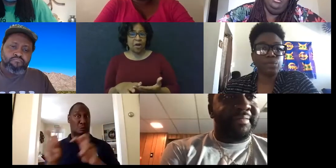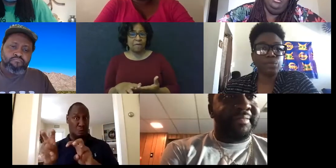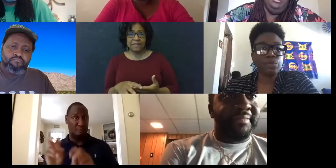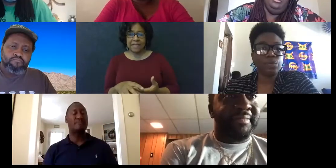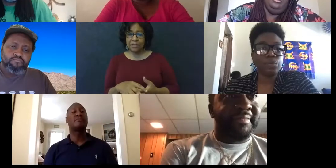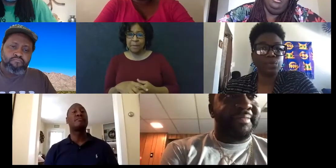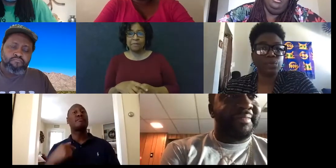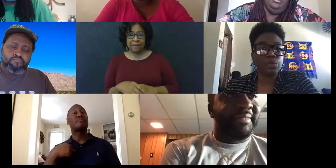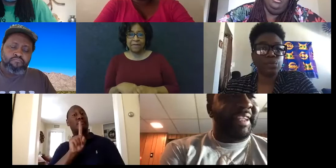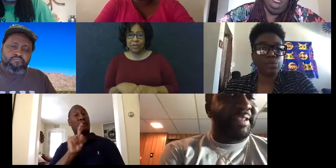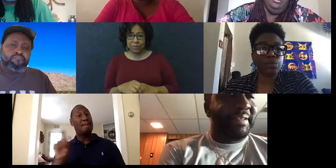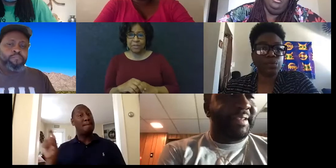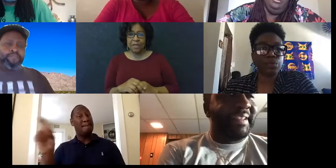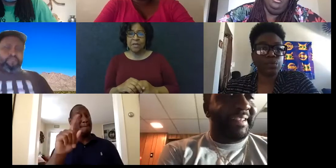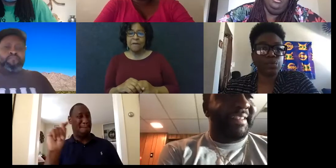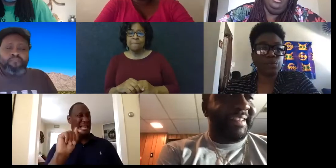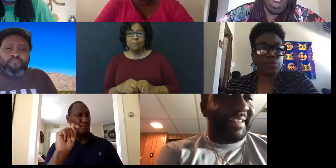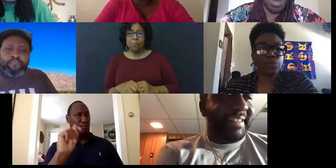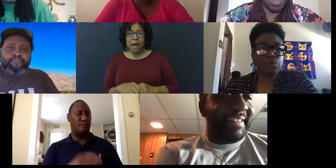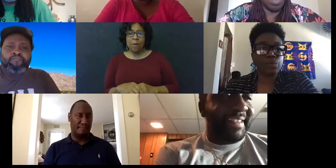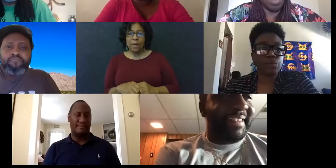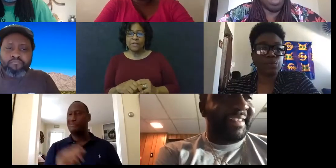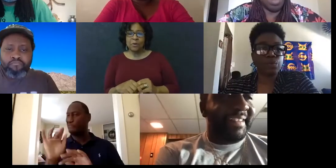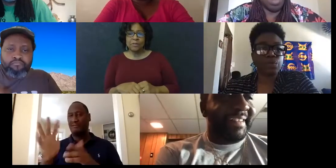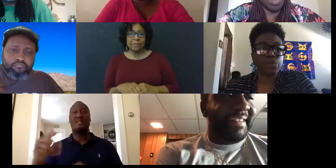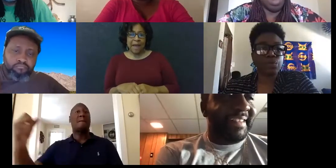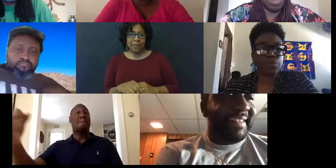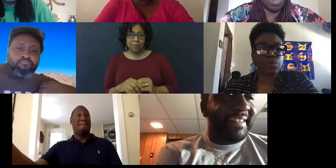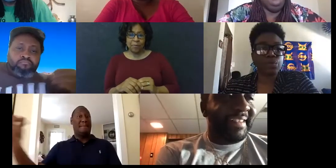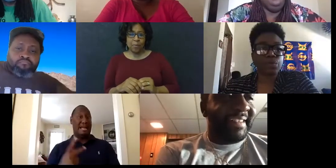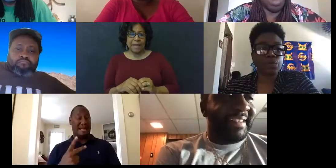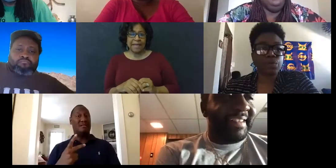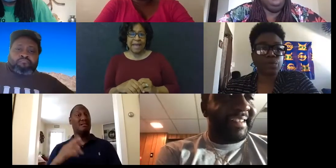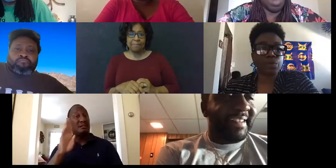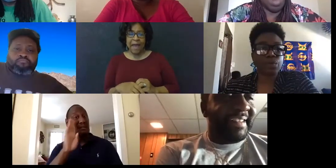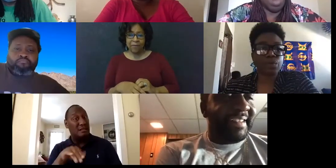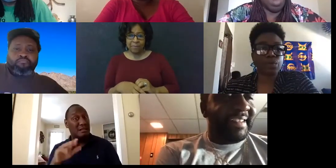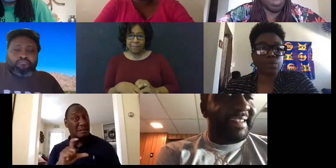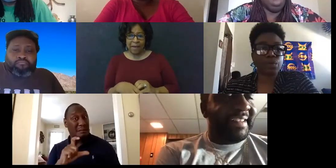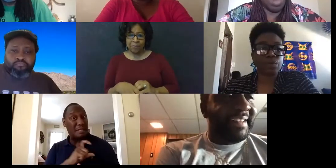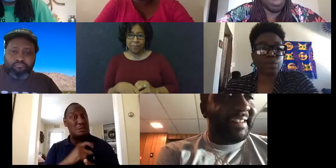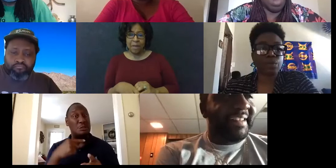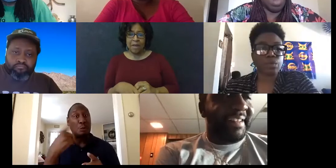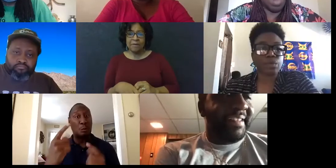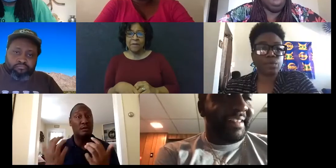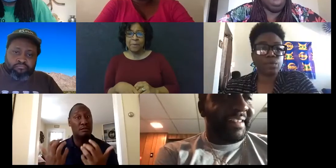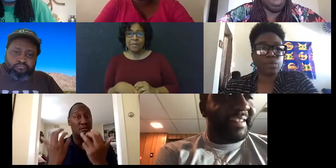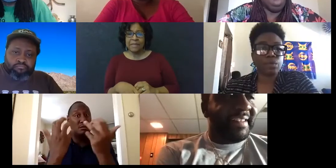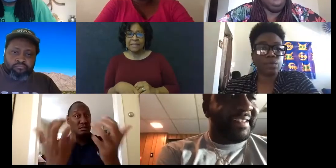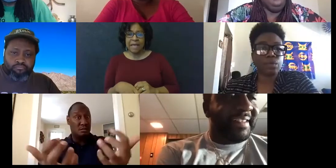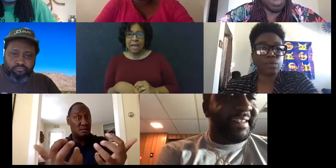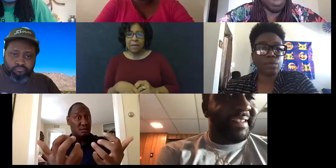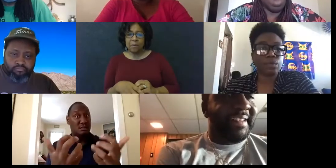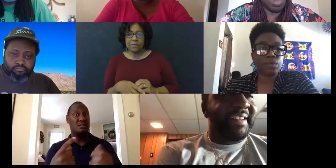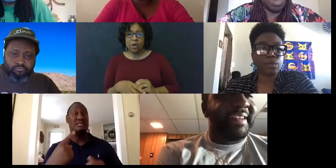having a conversation about deaf issues. I went to go to the bathroom, and when I came back from the bathroom, the